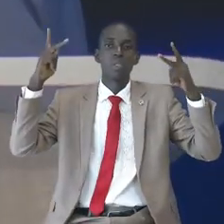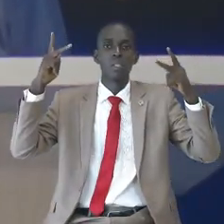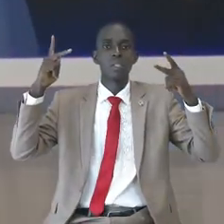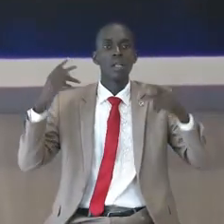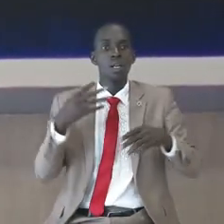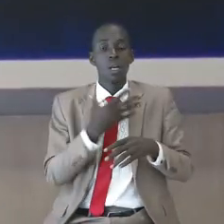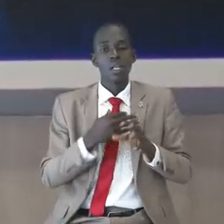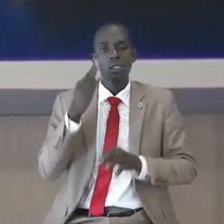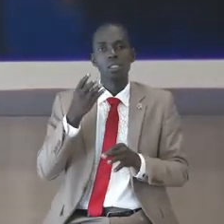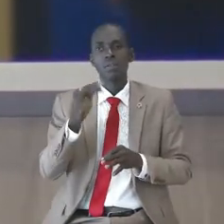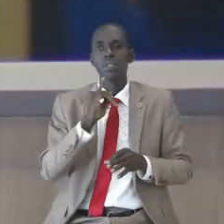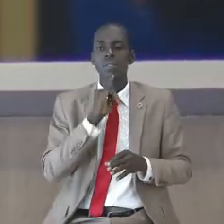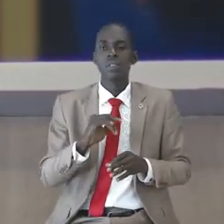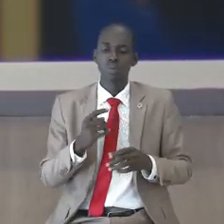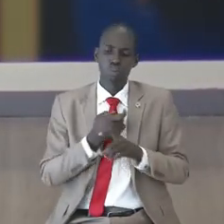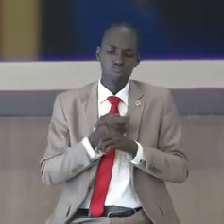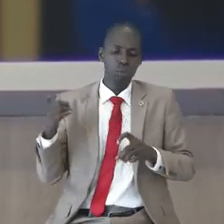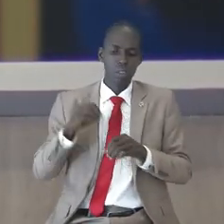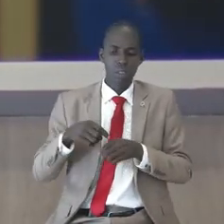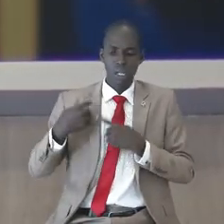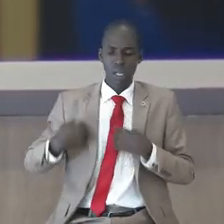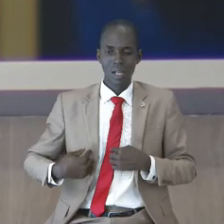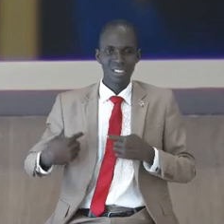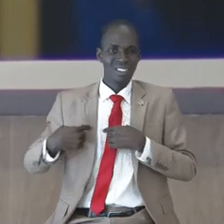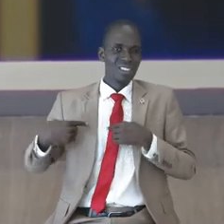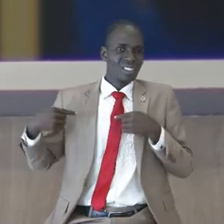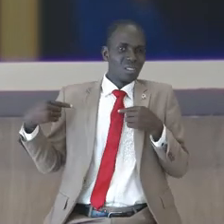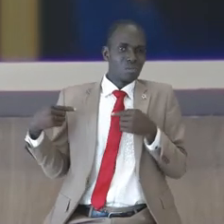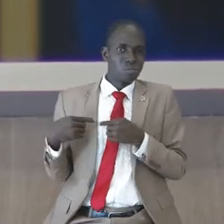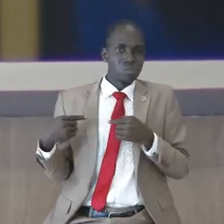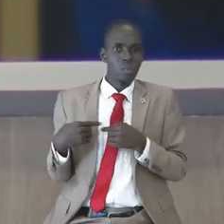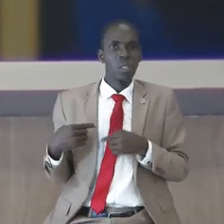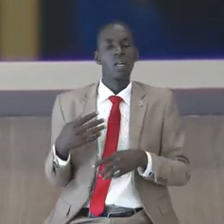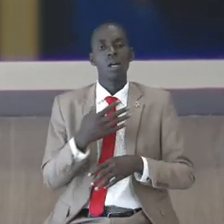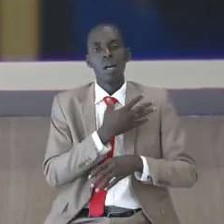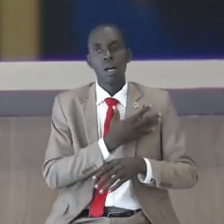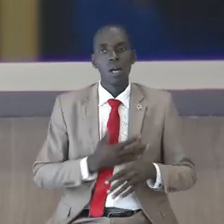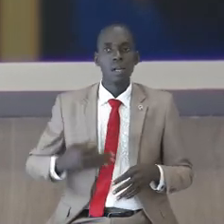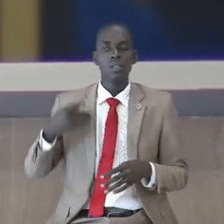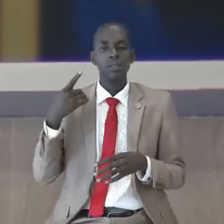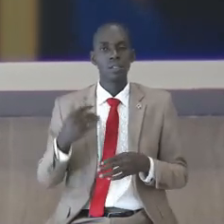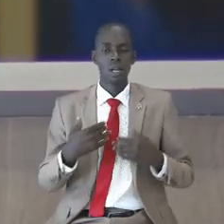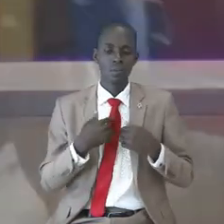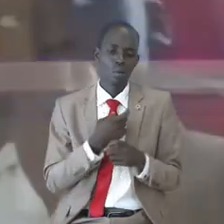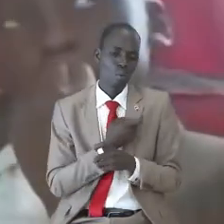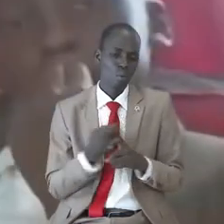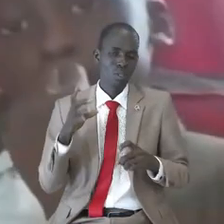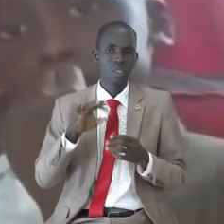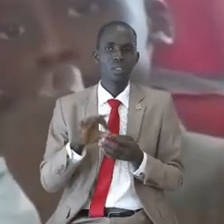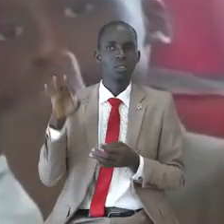in the heart, if there is heartache, and if the wounded spirit is